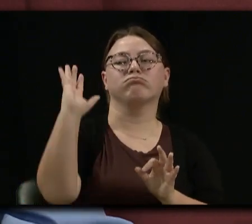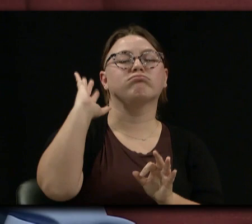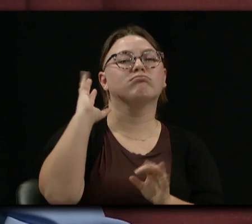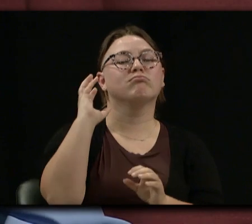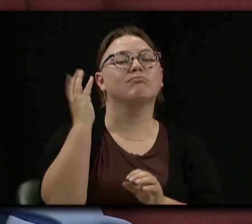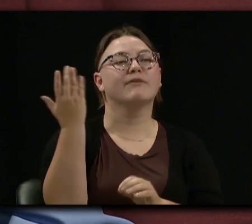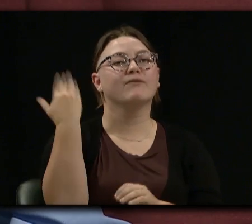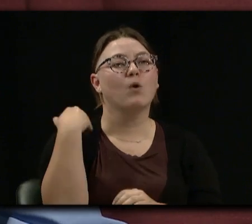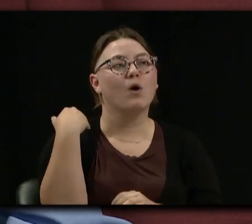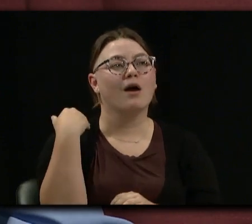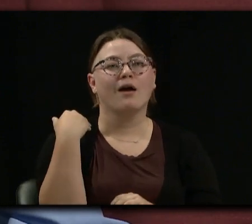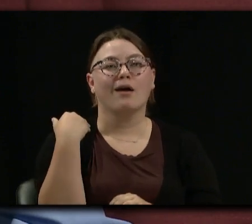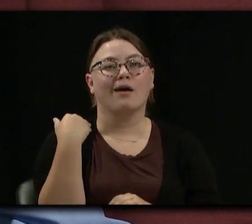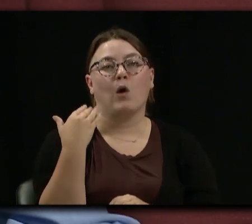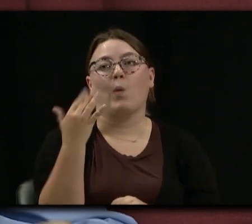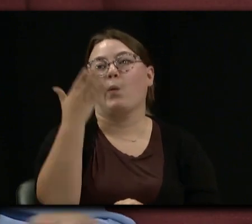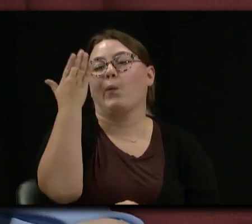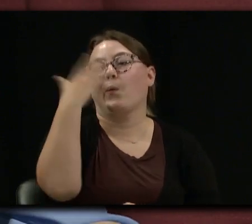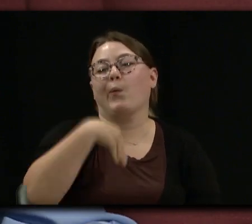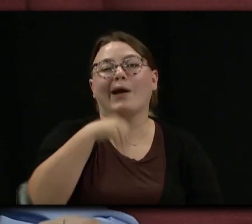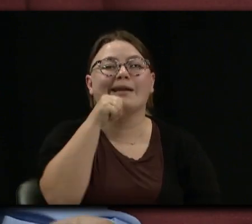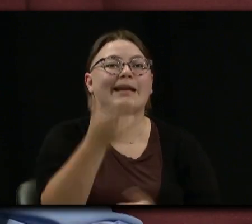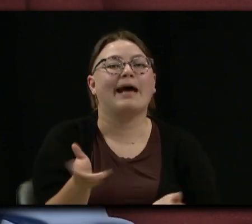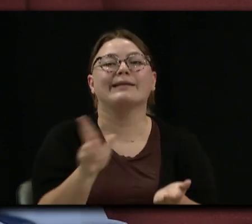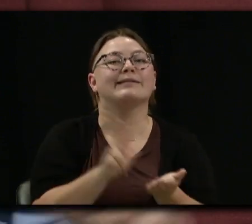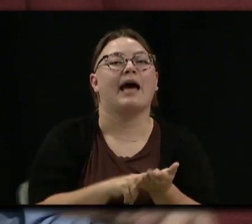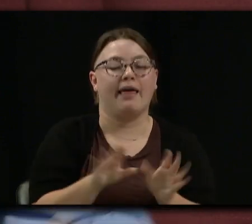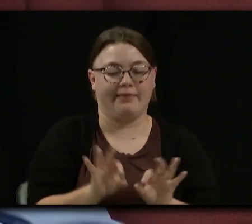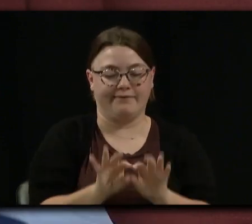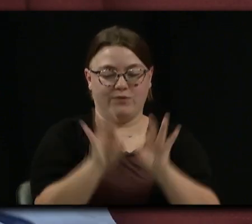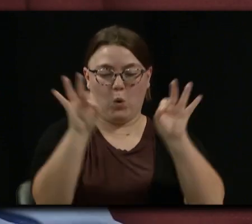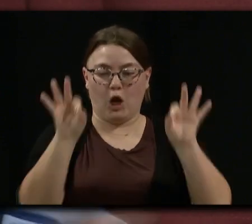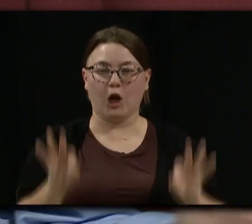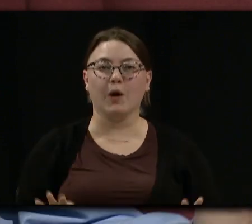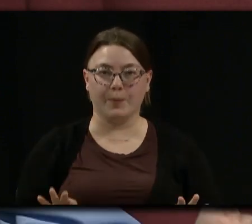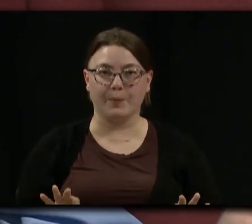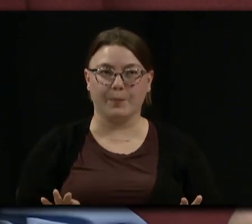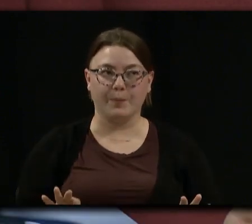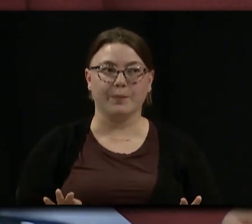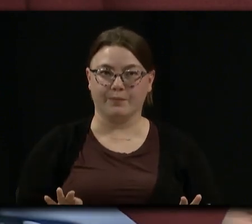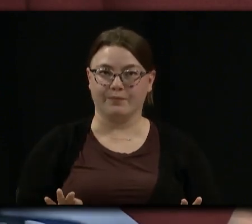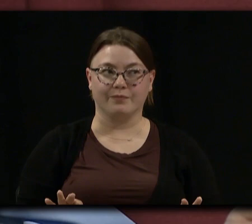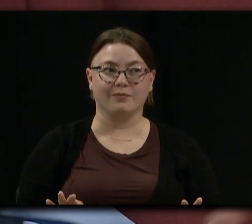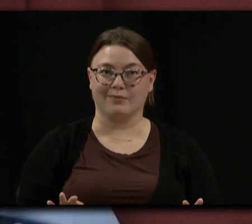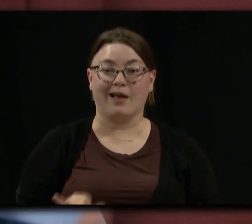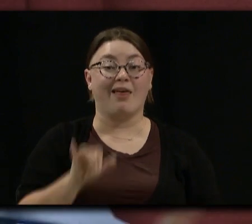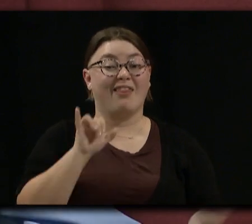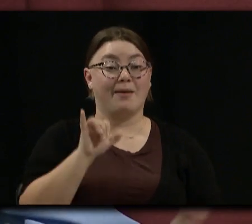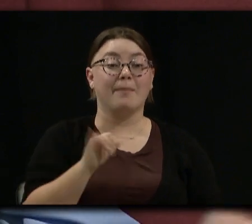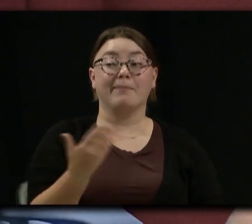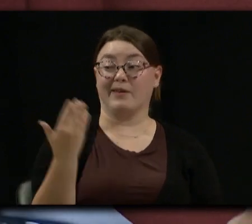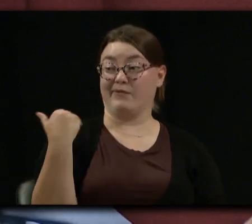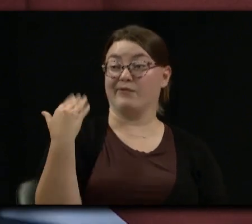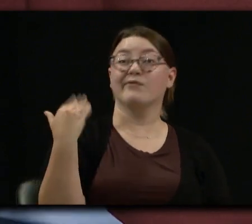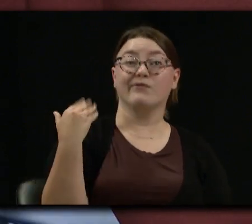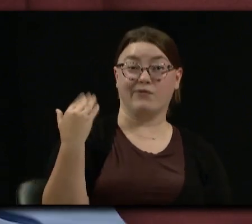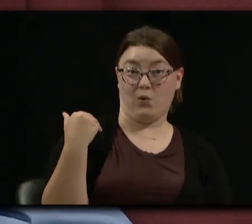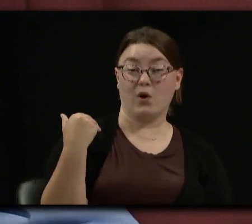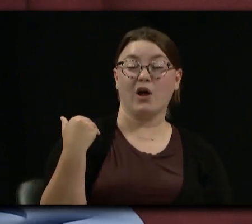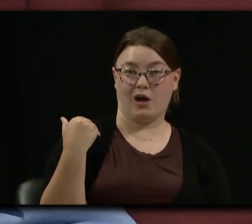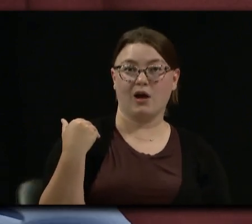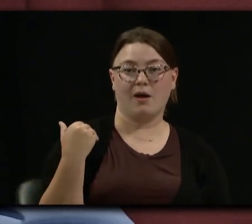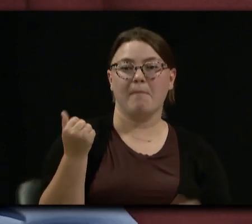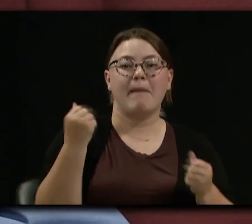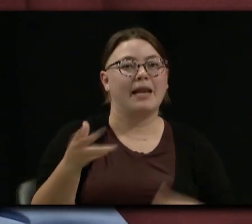somewhere they didn't sign the provisional form, the ballot, the envelope. We have almost knocked that out. We didn't have. I think we had one